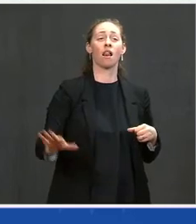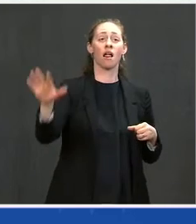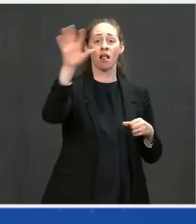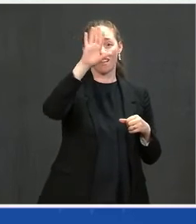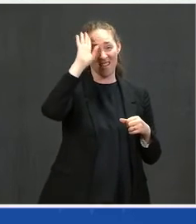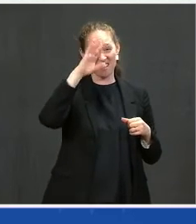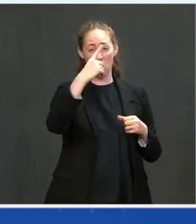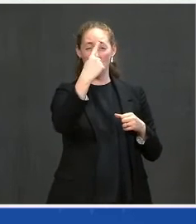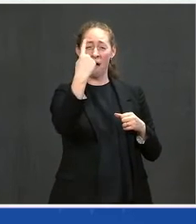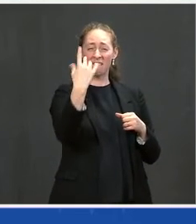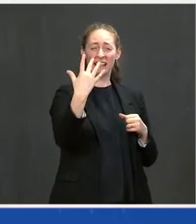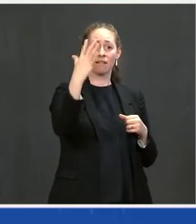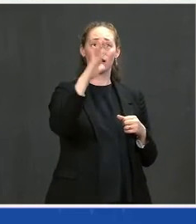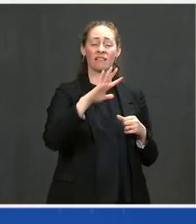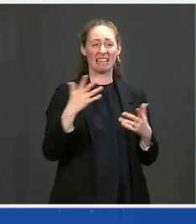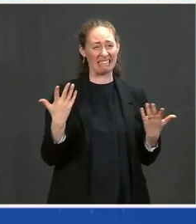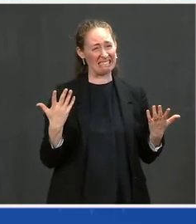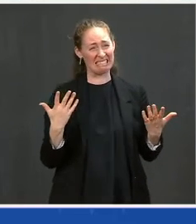186,000 miles of highway.